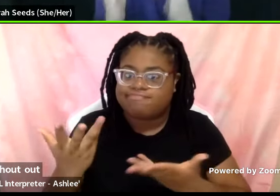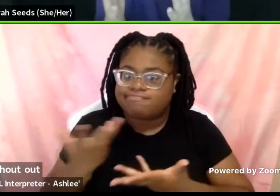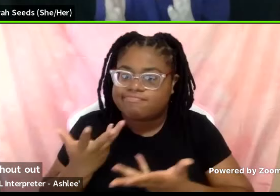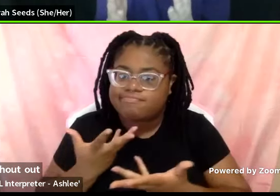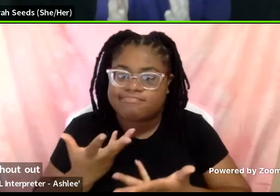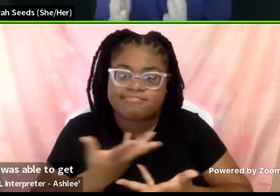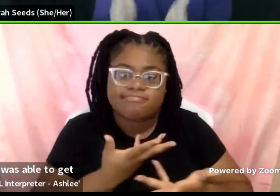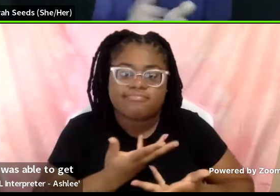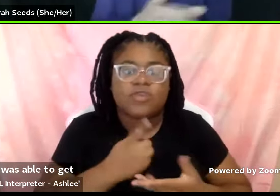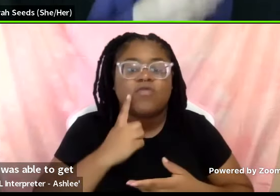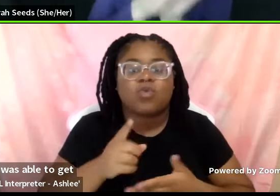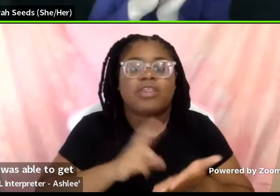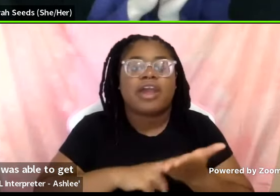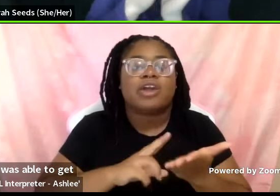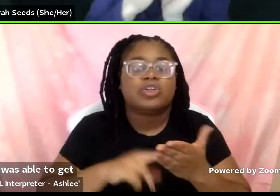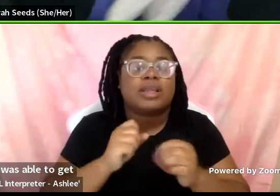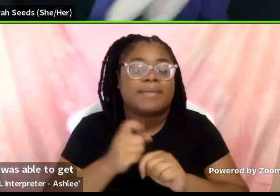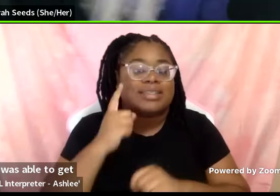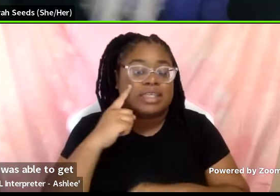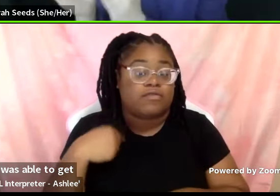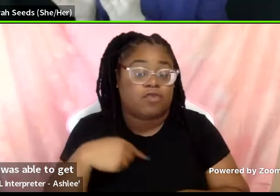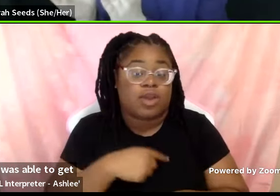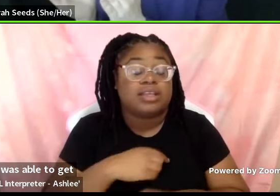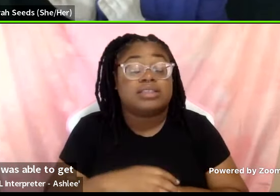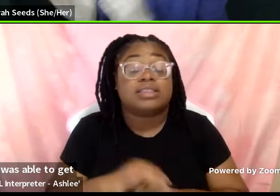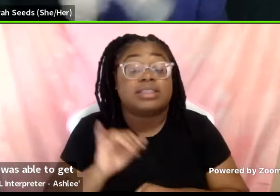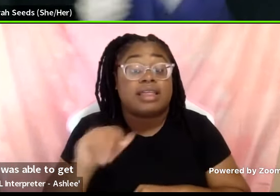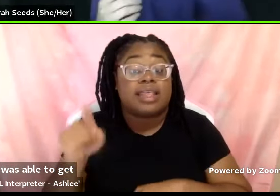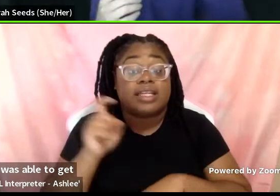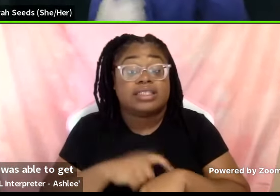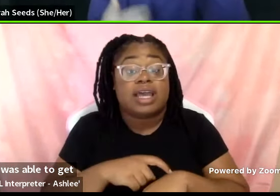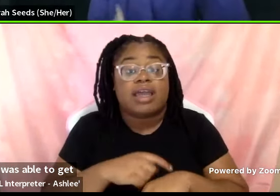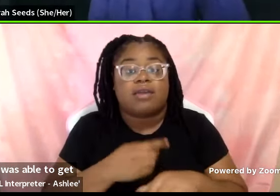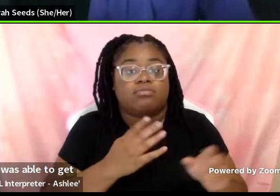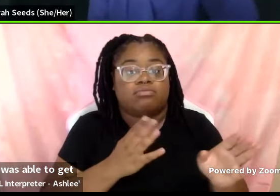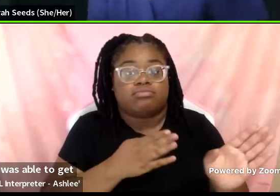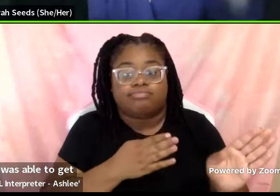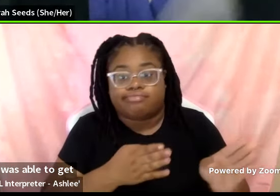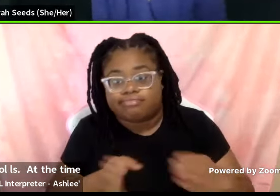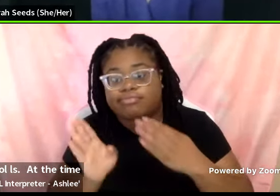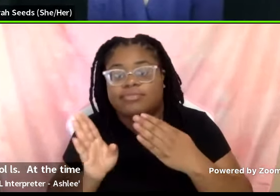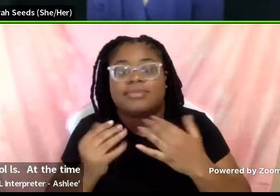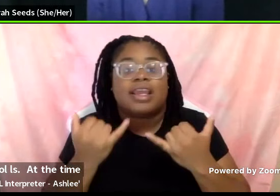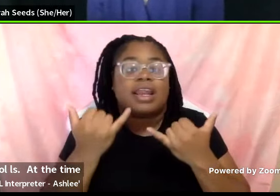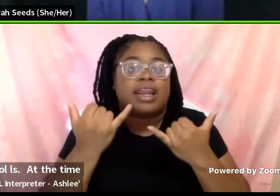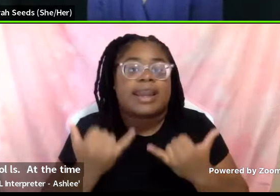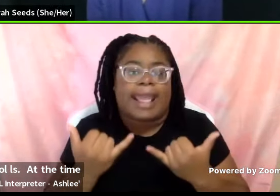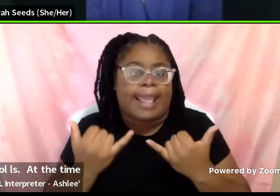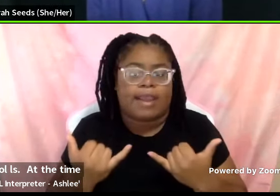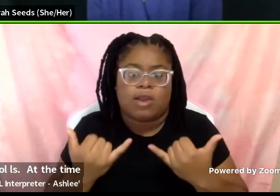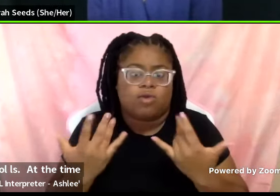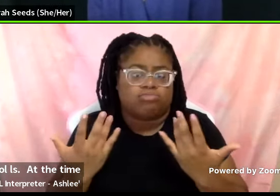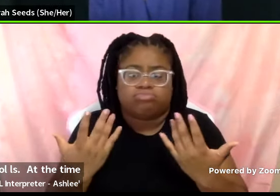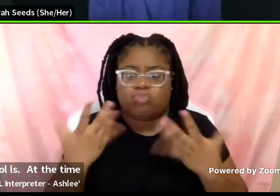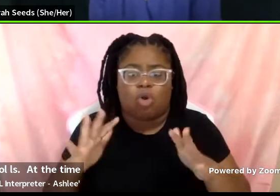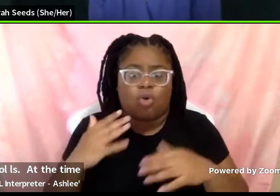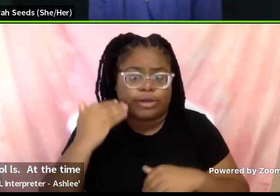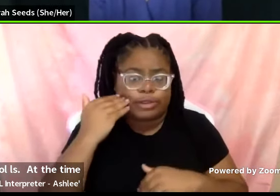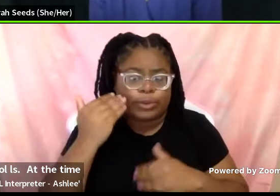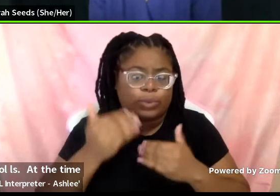Because at the time, this was like when we fully shifted over, and you know, now we're ahead of the curve in terms of SAG-AFTRA contracts, in terms of